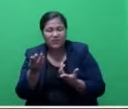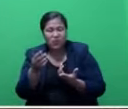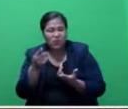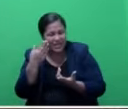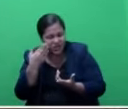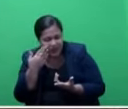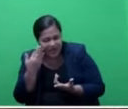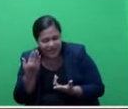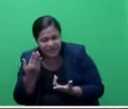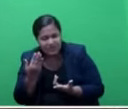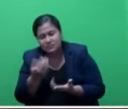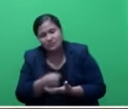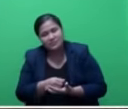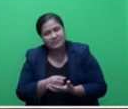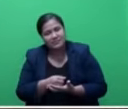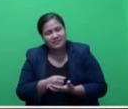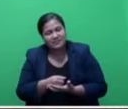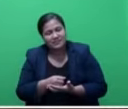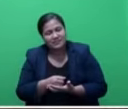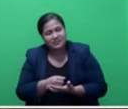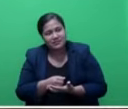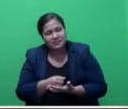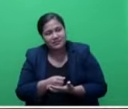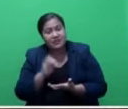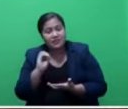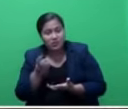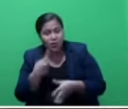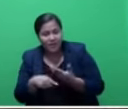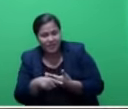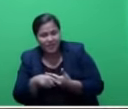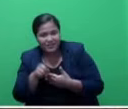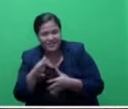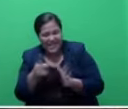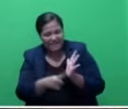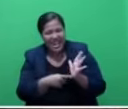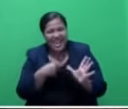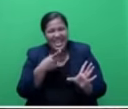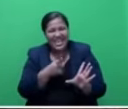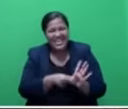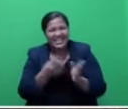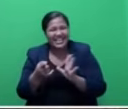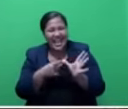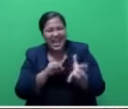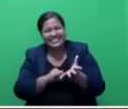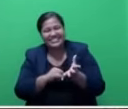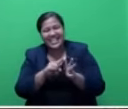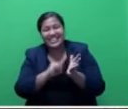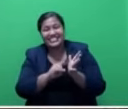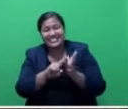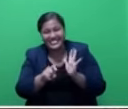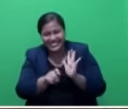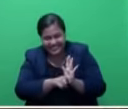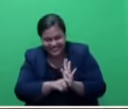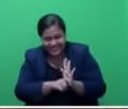if you're any other ethnic group, then the cases were tried by lay assessors, but who also were Europeans.